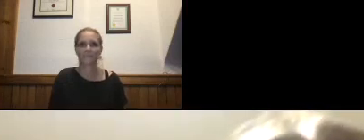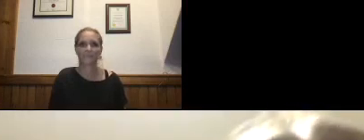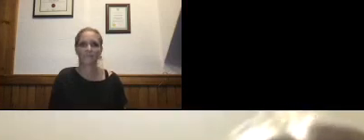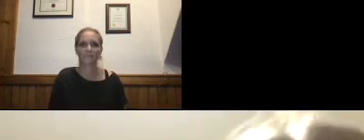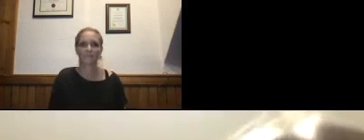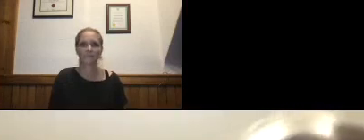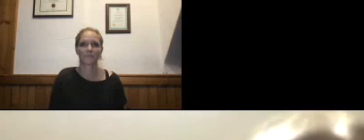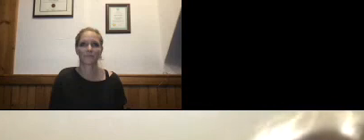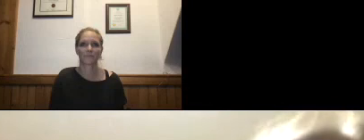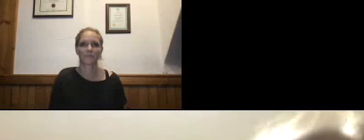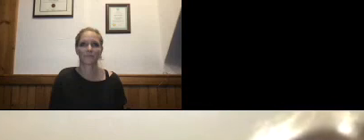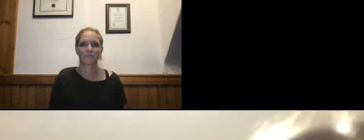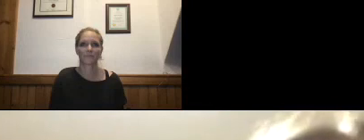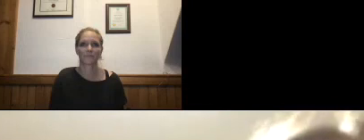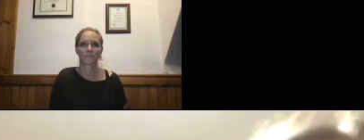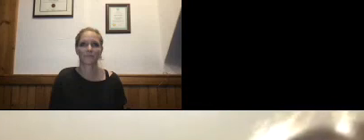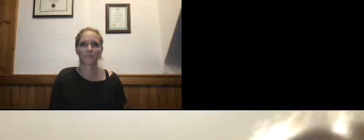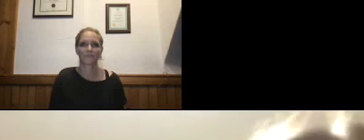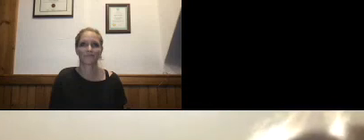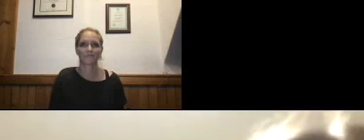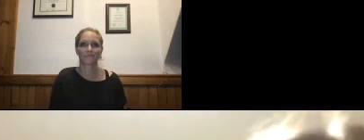where Triplet is considering doing their trial?